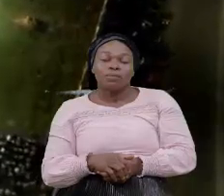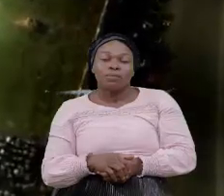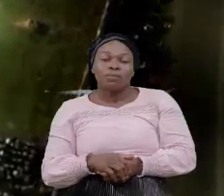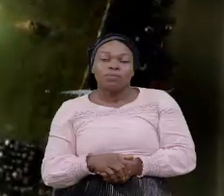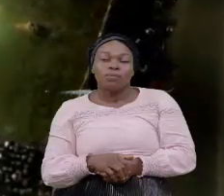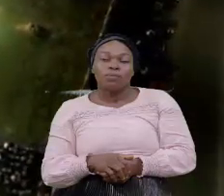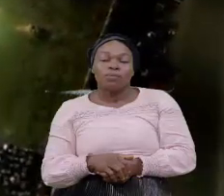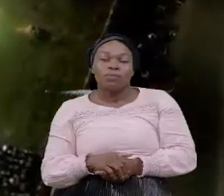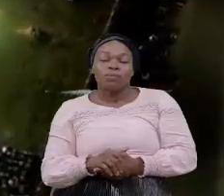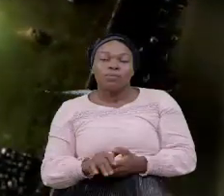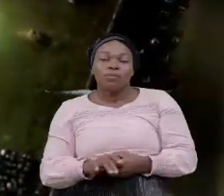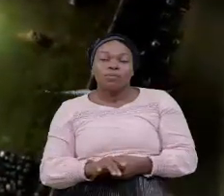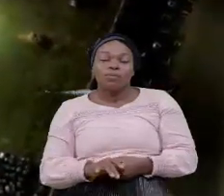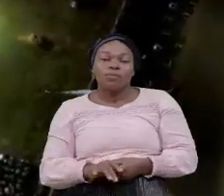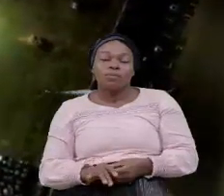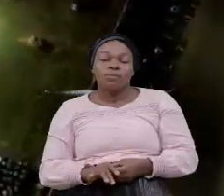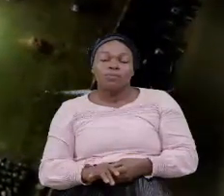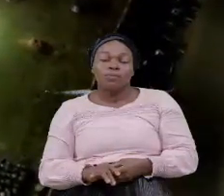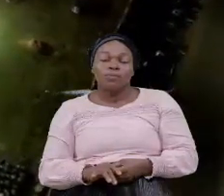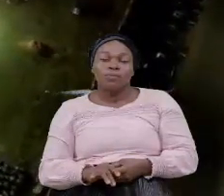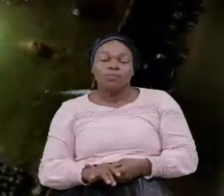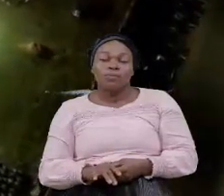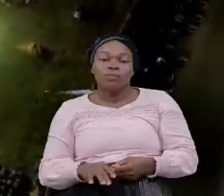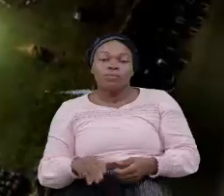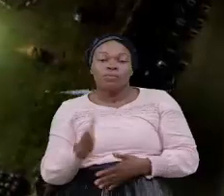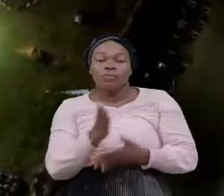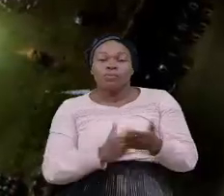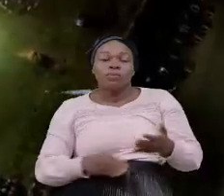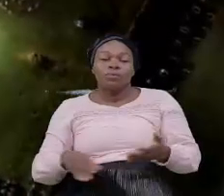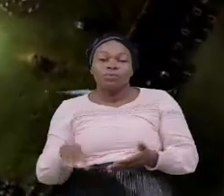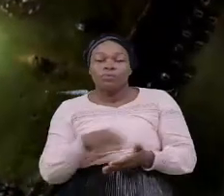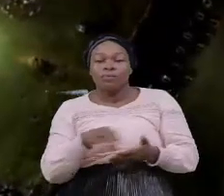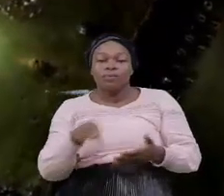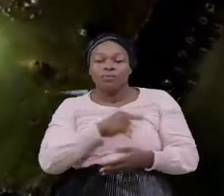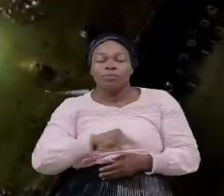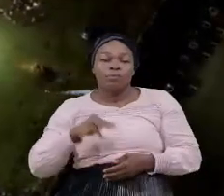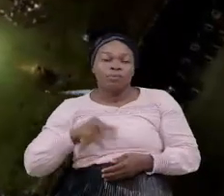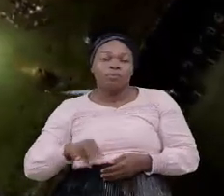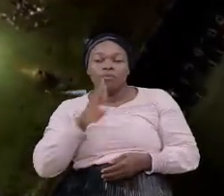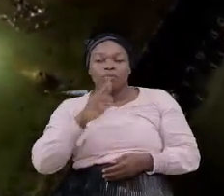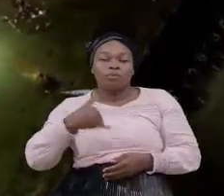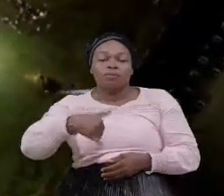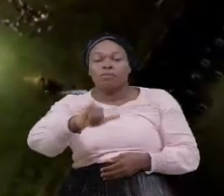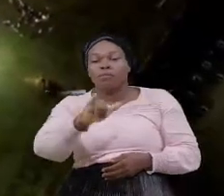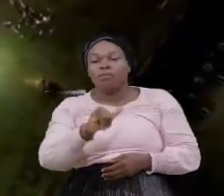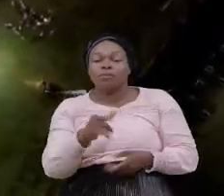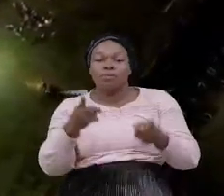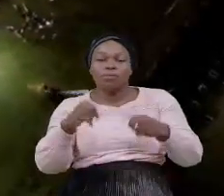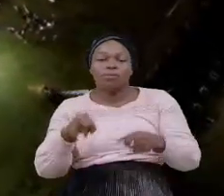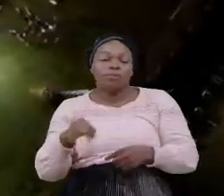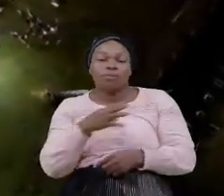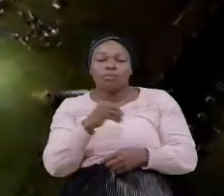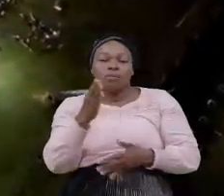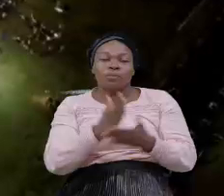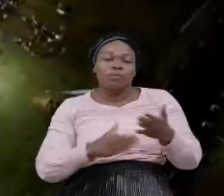Please, I ask some choir member, they are coming back. There are still some people at the back. Let's go and help them far back, even on the